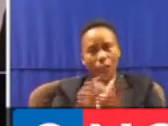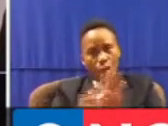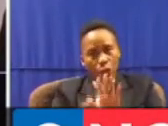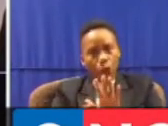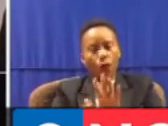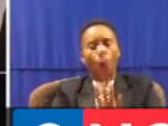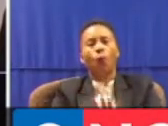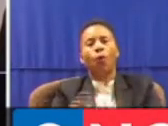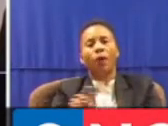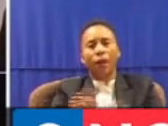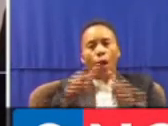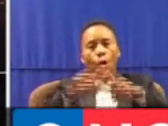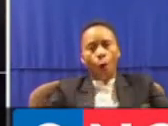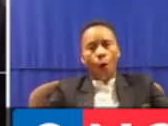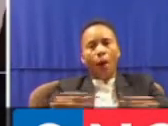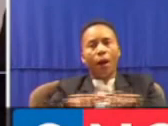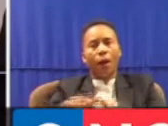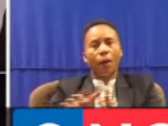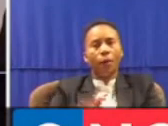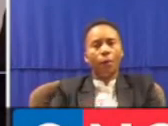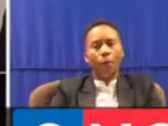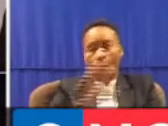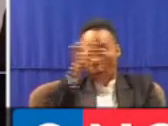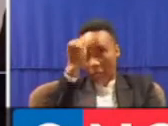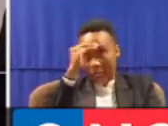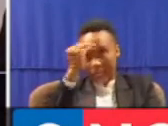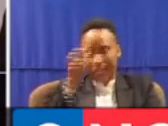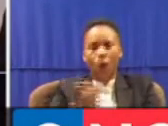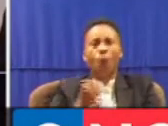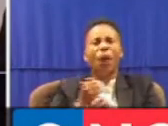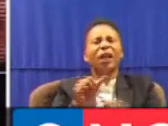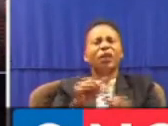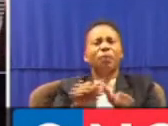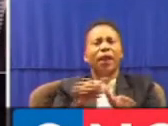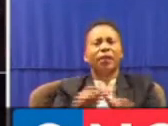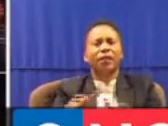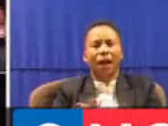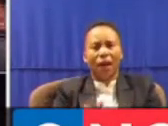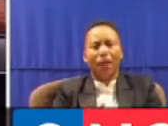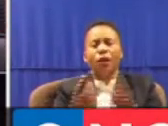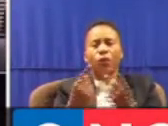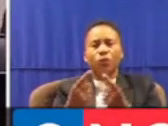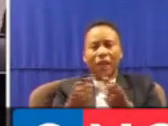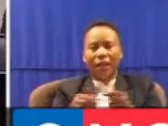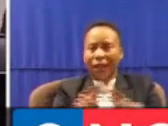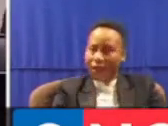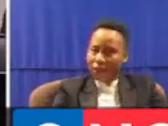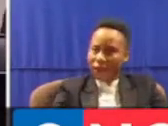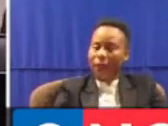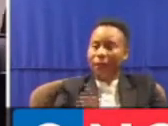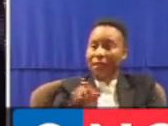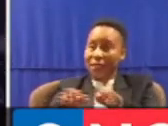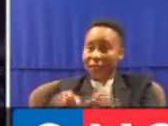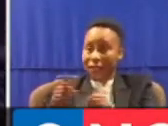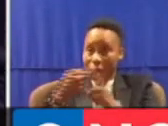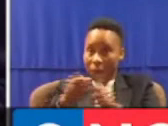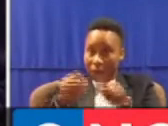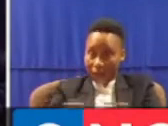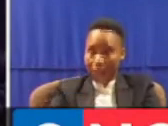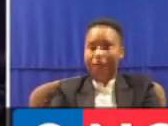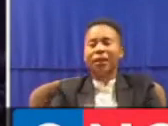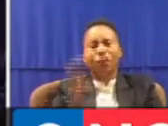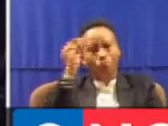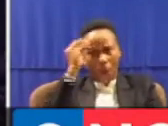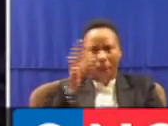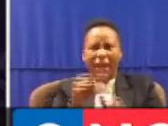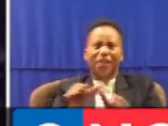local policing works better, and that when it's done at a local level, there is better knowledge about on-the-ground issues, and